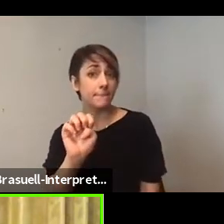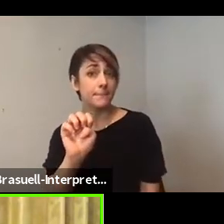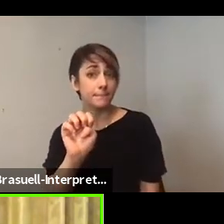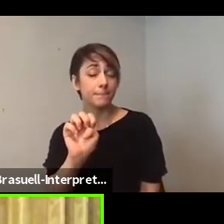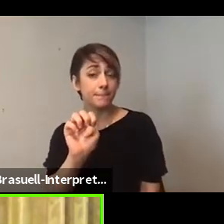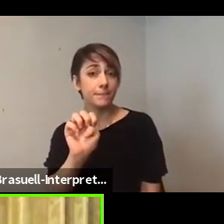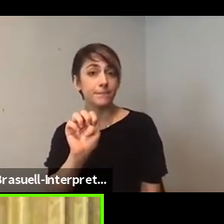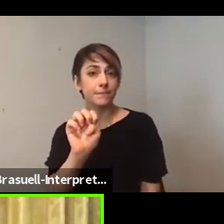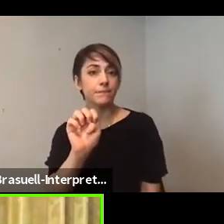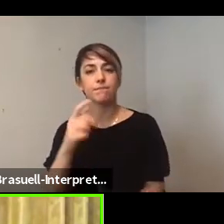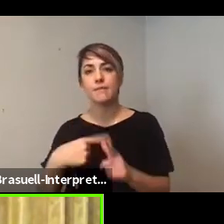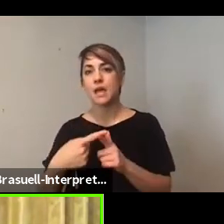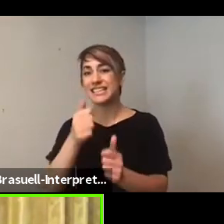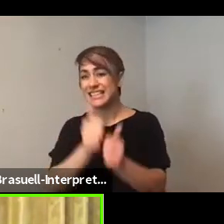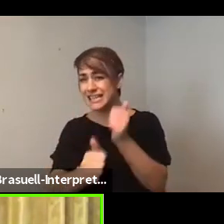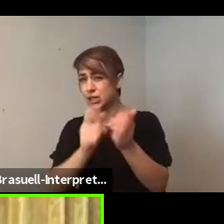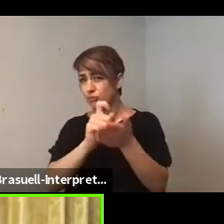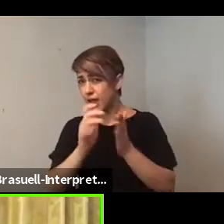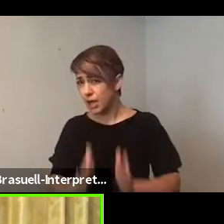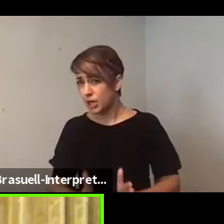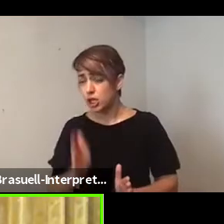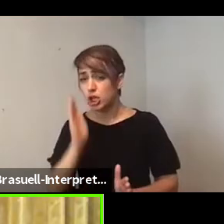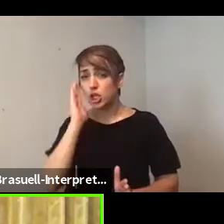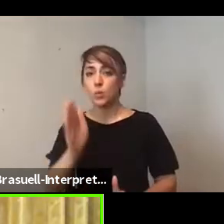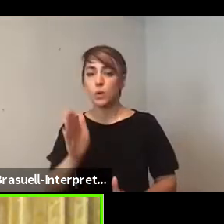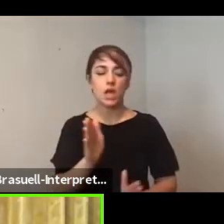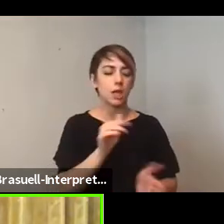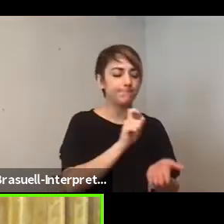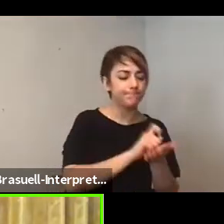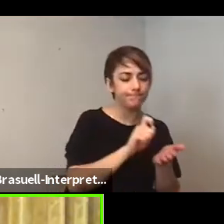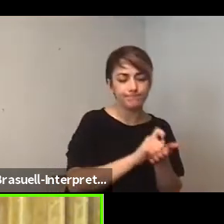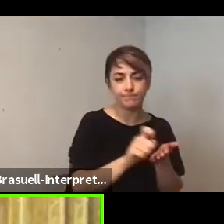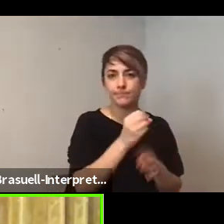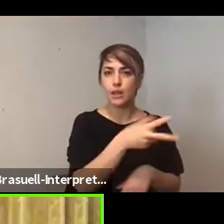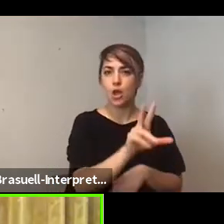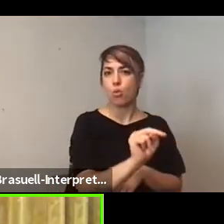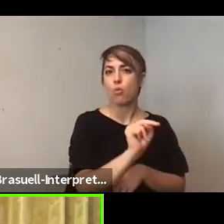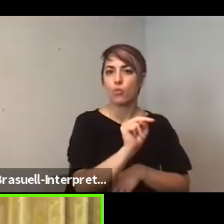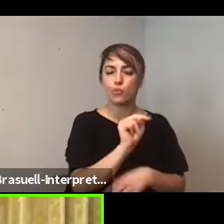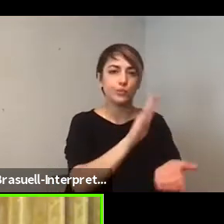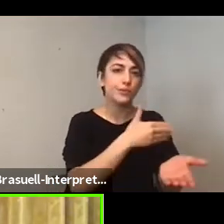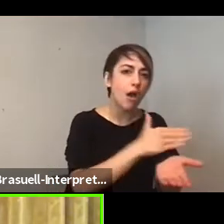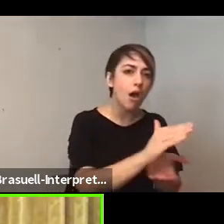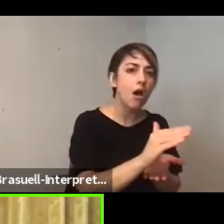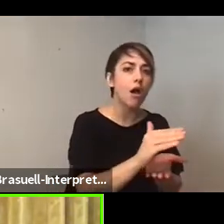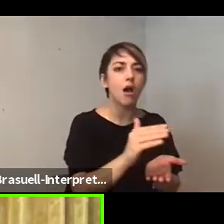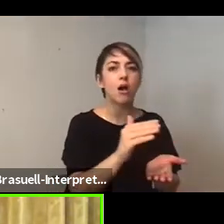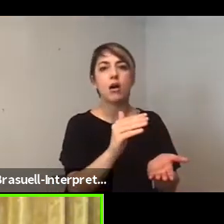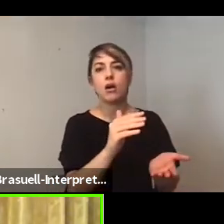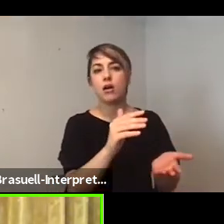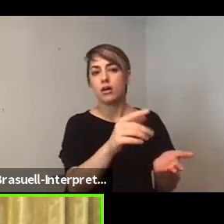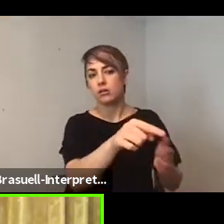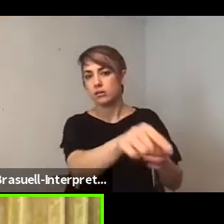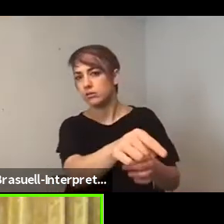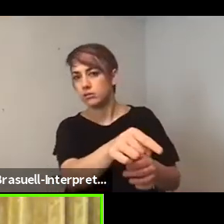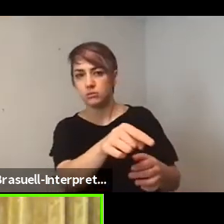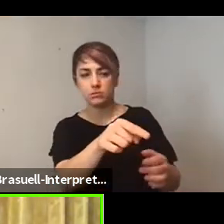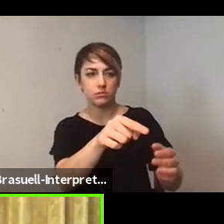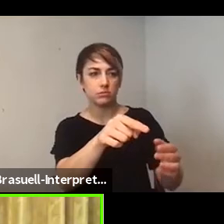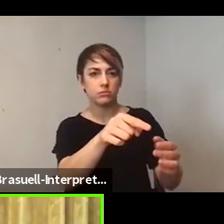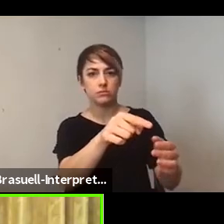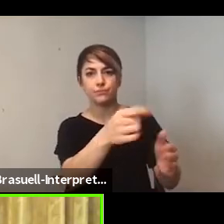will write their own songs, and I'm the person who put together as one work.